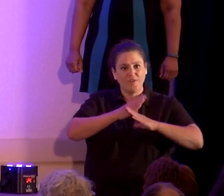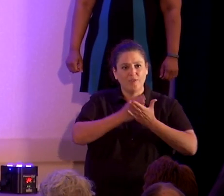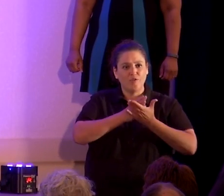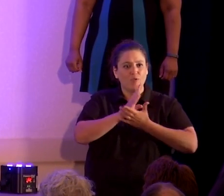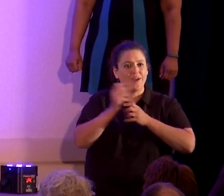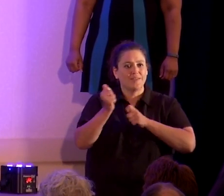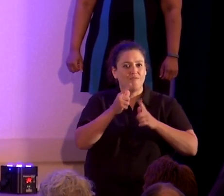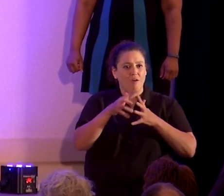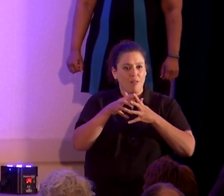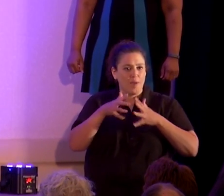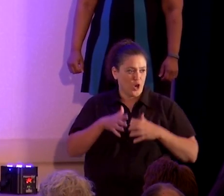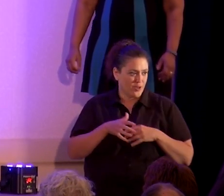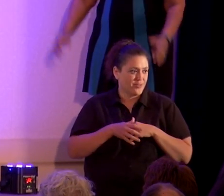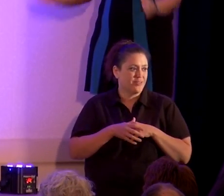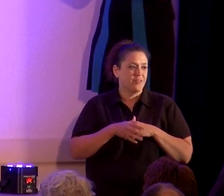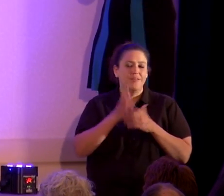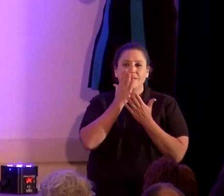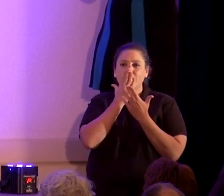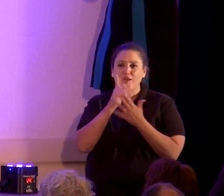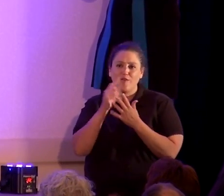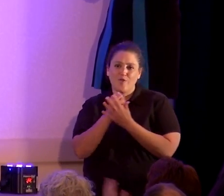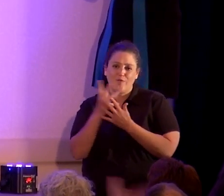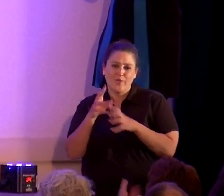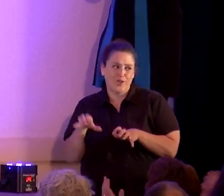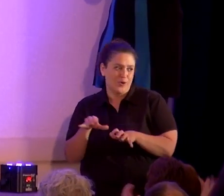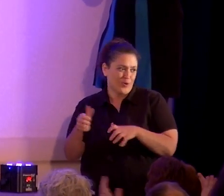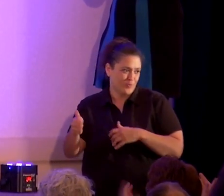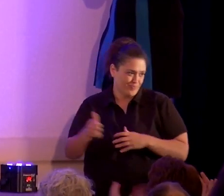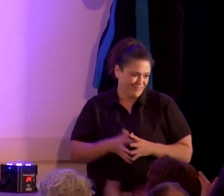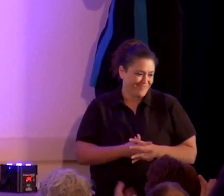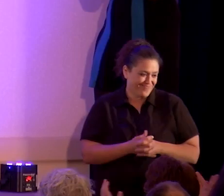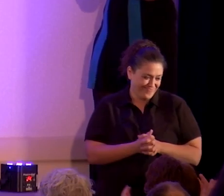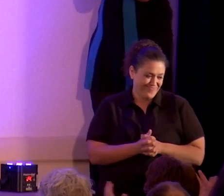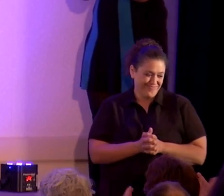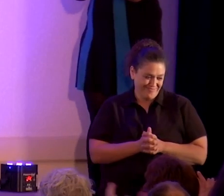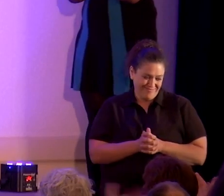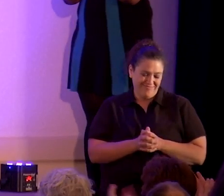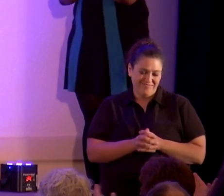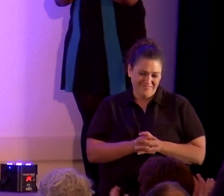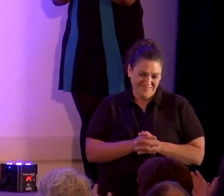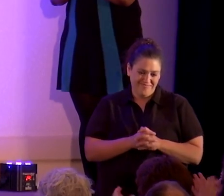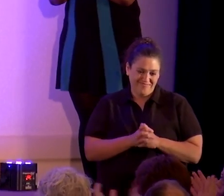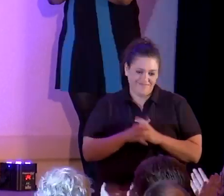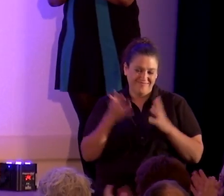rights of all Americans. Thank you for all you do. Thank you.